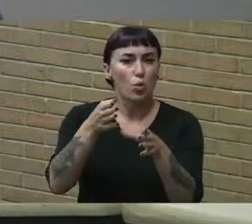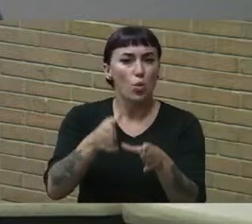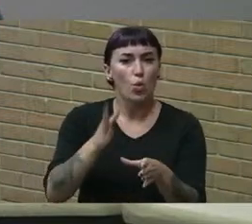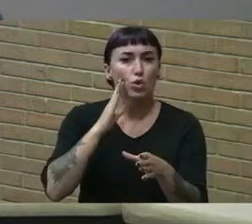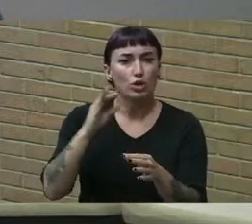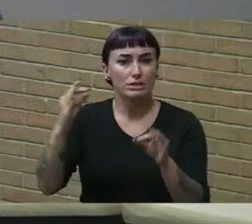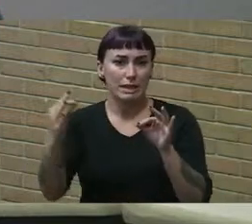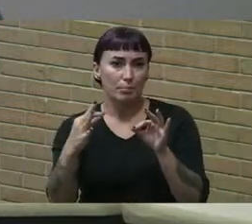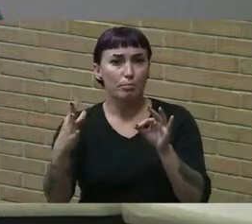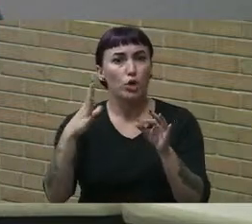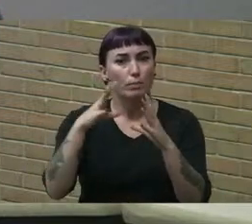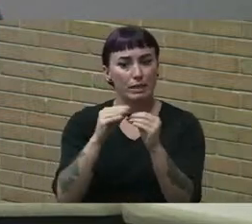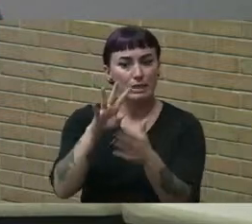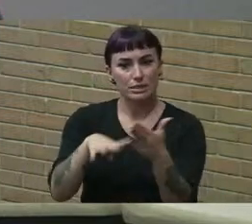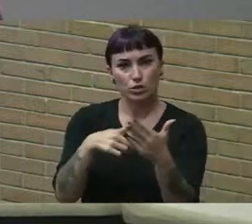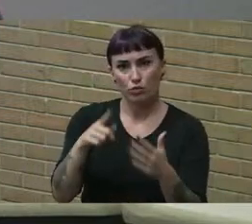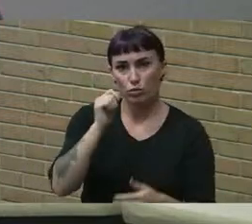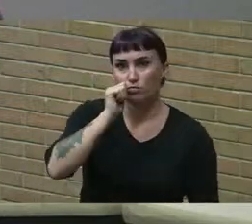scheduled for tomorrow.